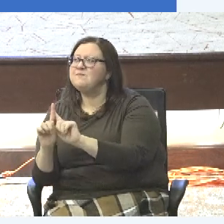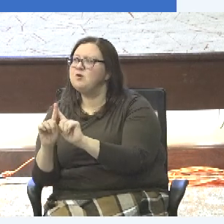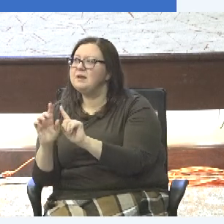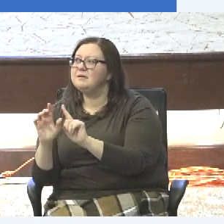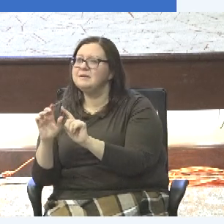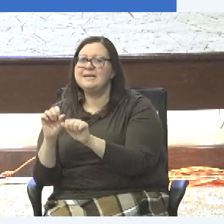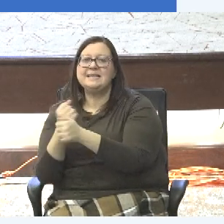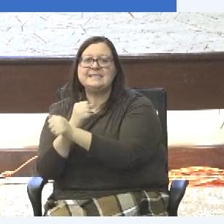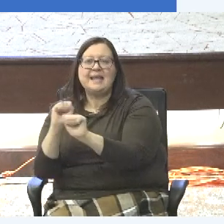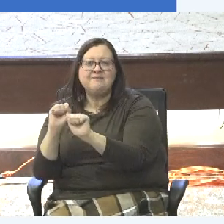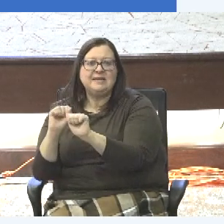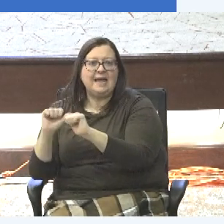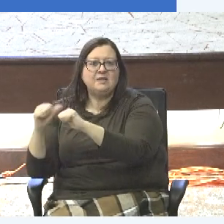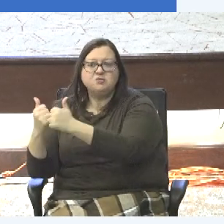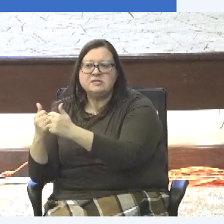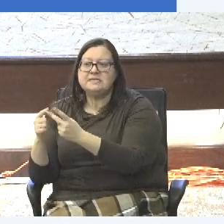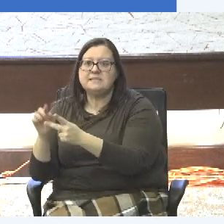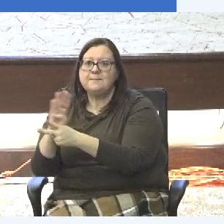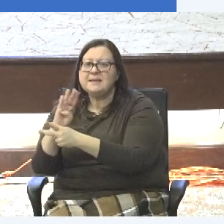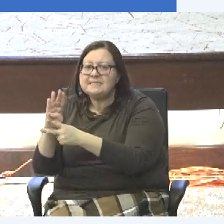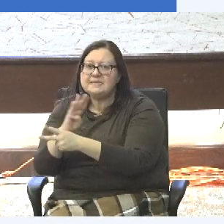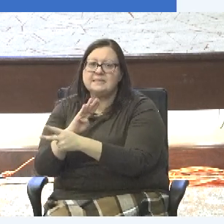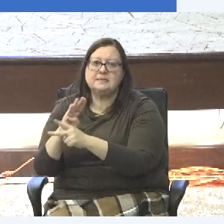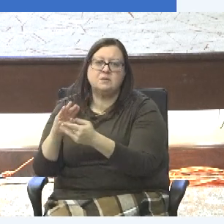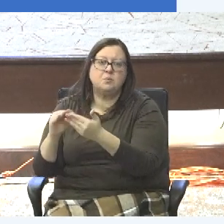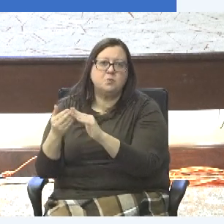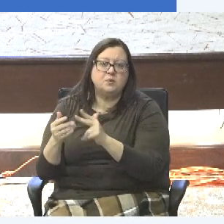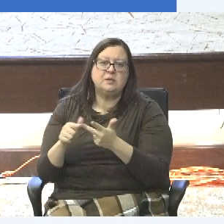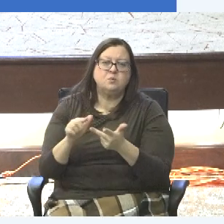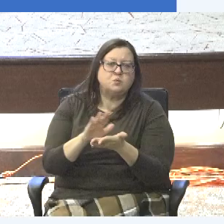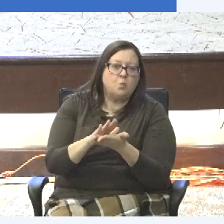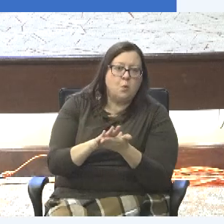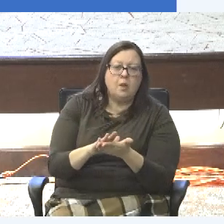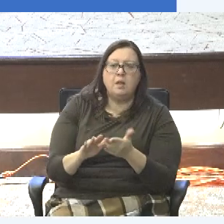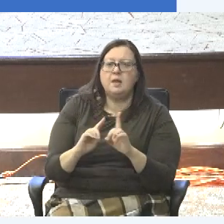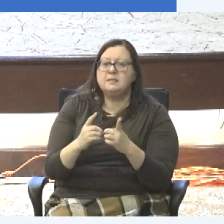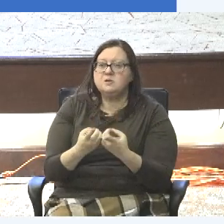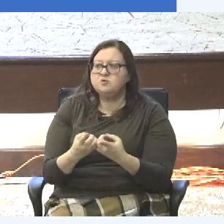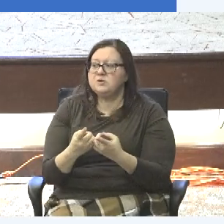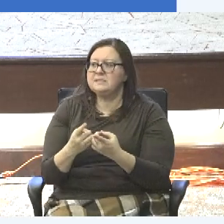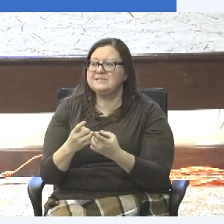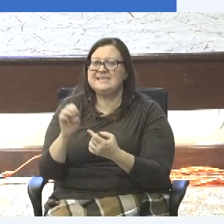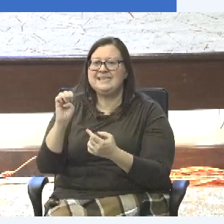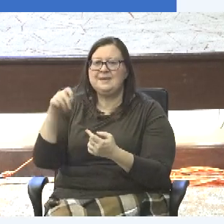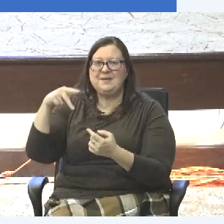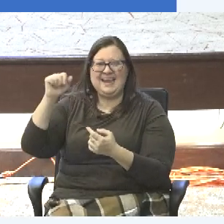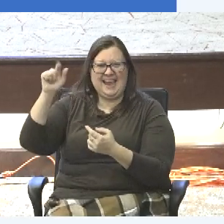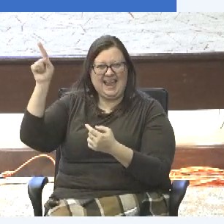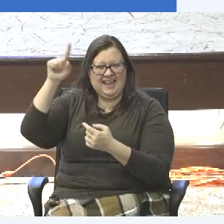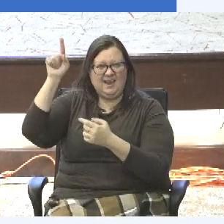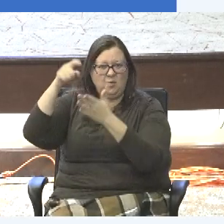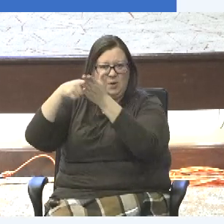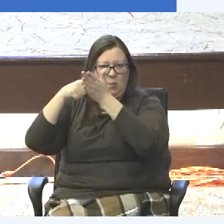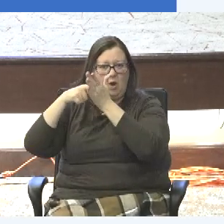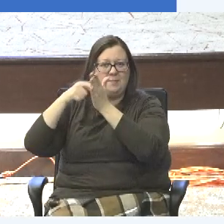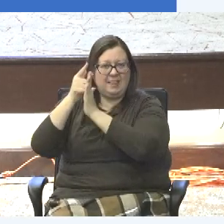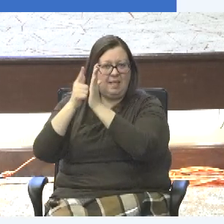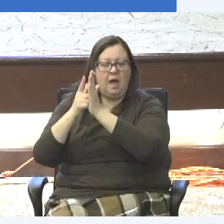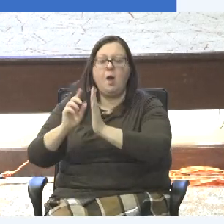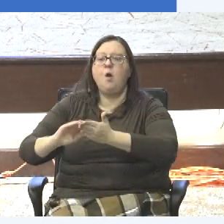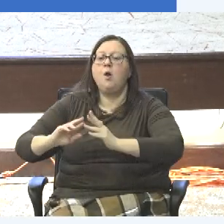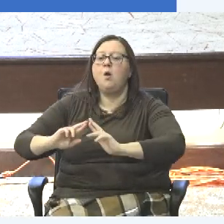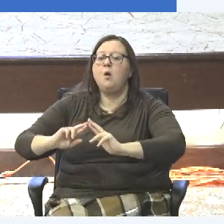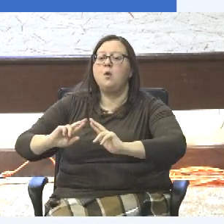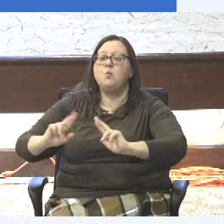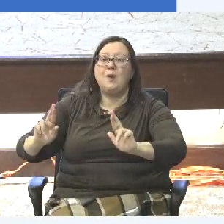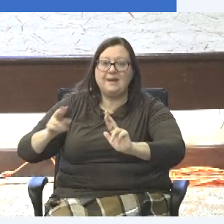public safety agencies, your business community, your school districts. This is a requirement under the EPA that communities are prepared and ready for